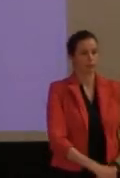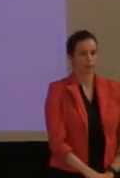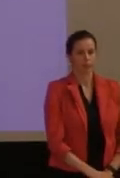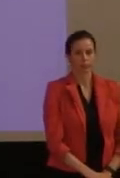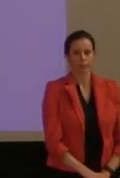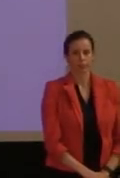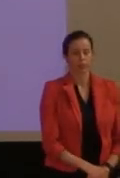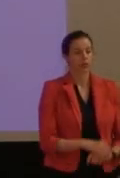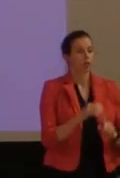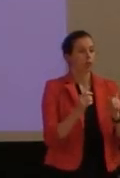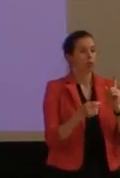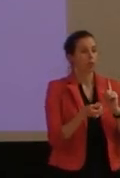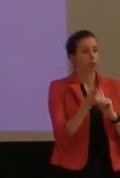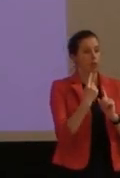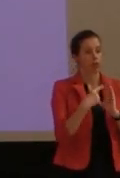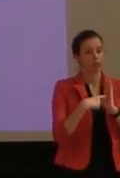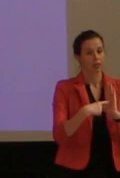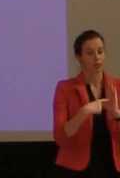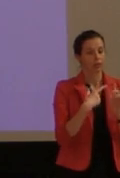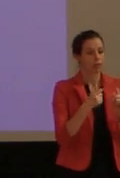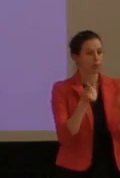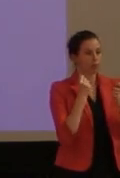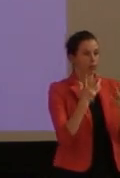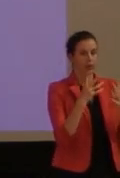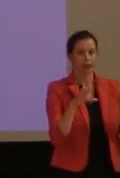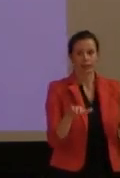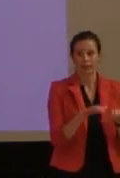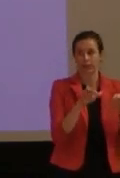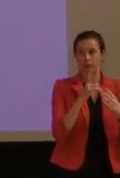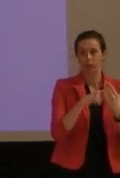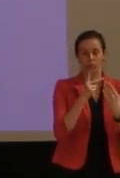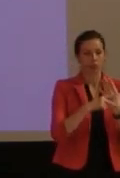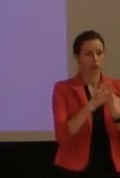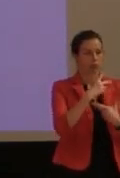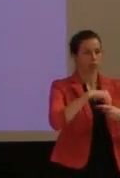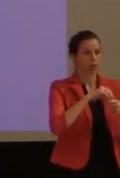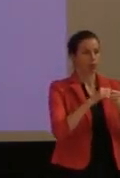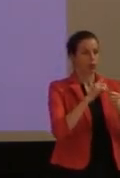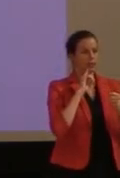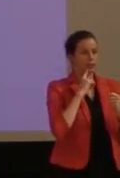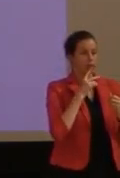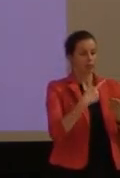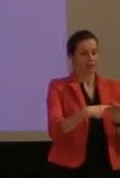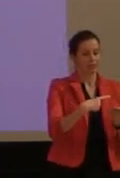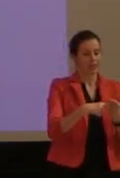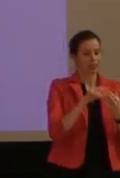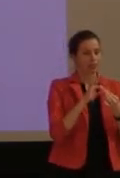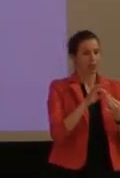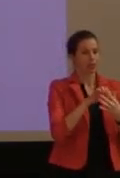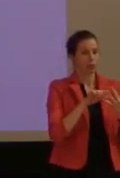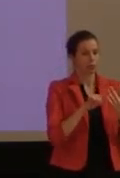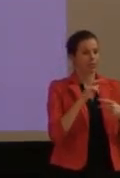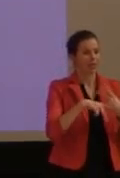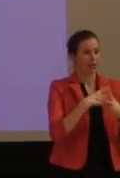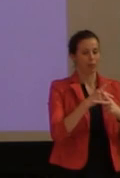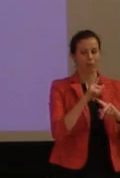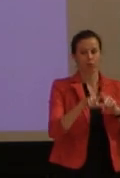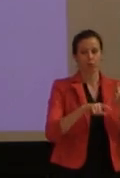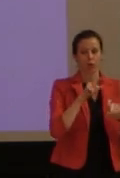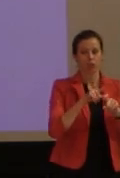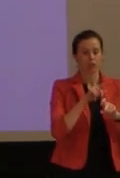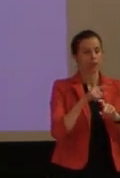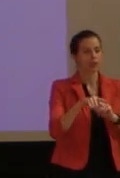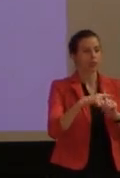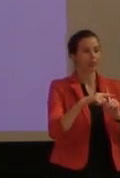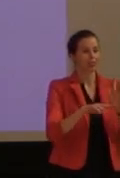One example from among the many activities of the program to engage in serious discussions around these types of questions and to